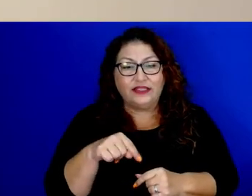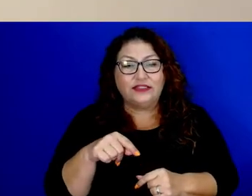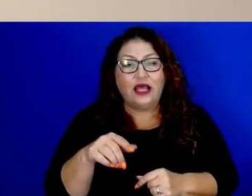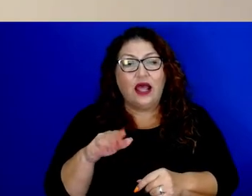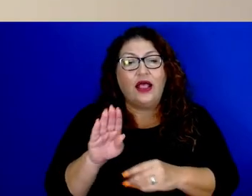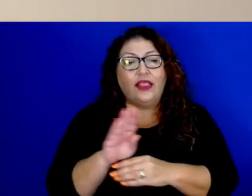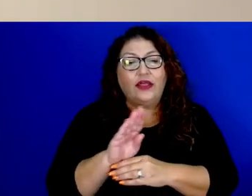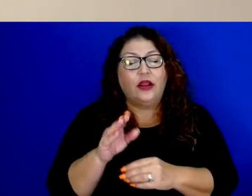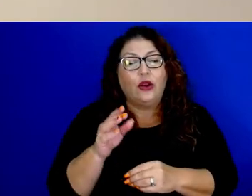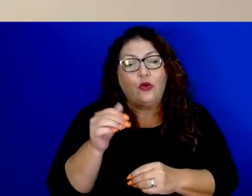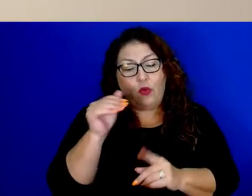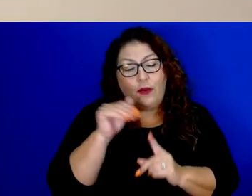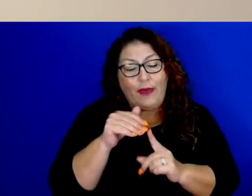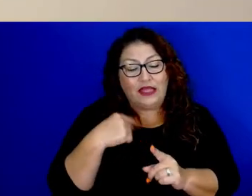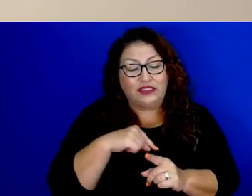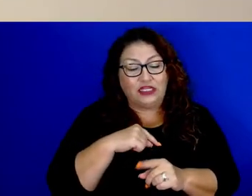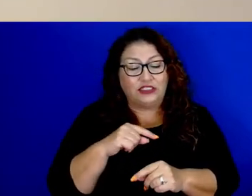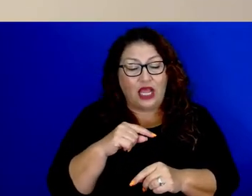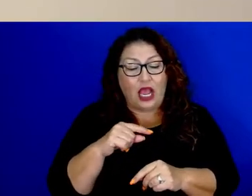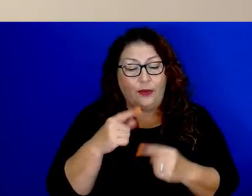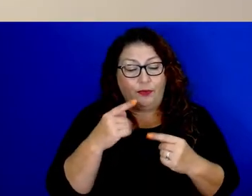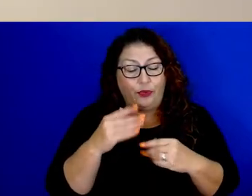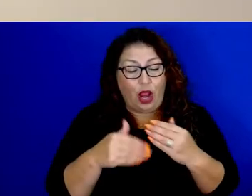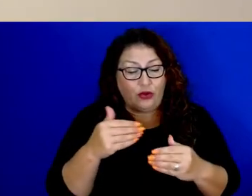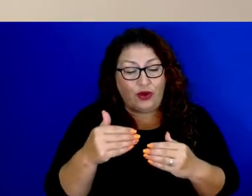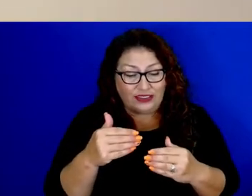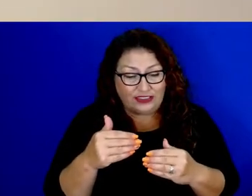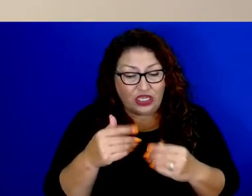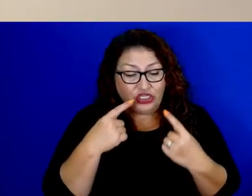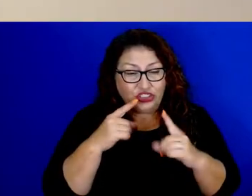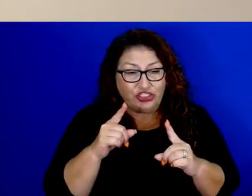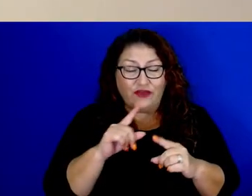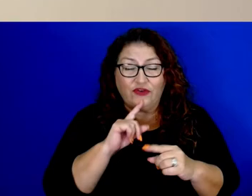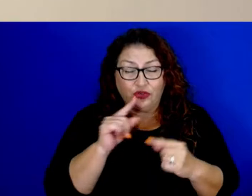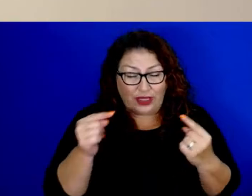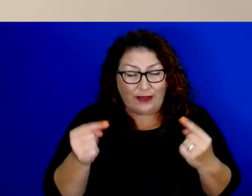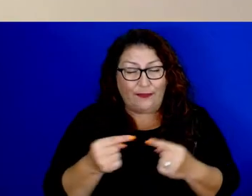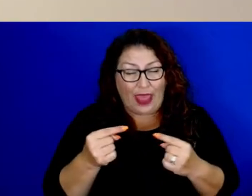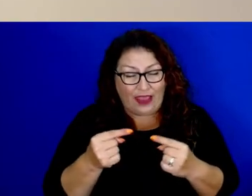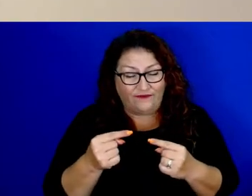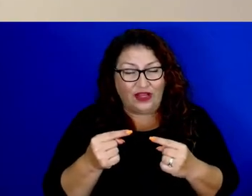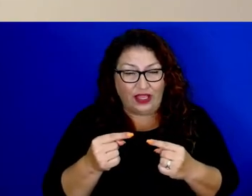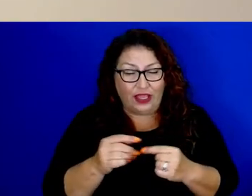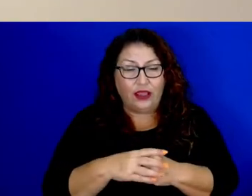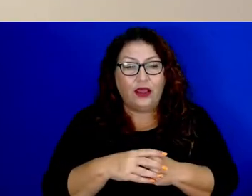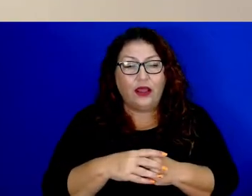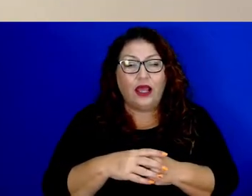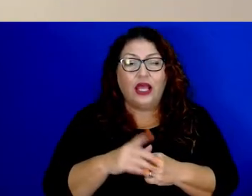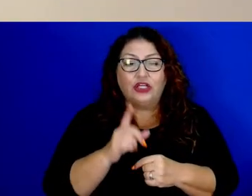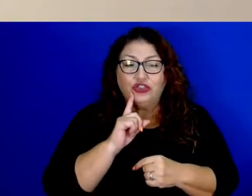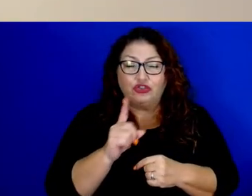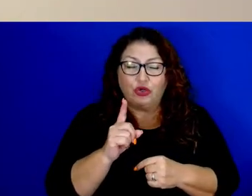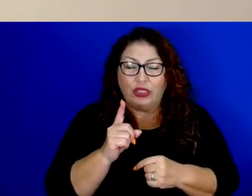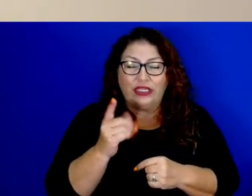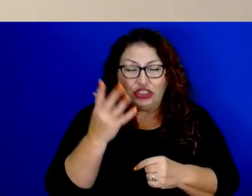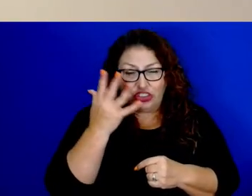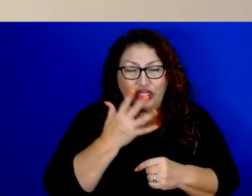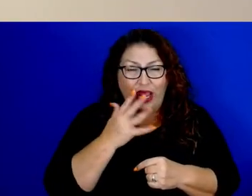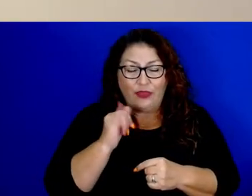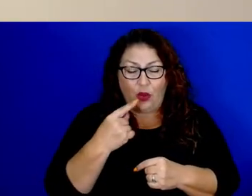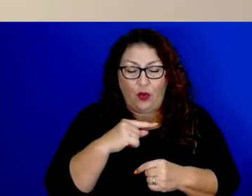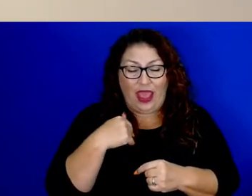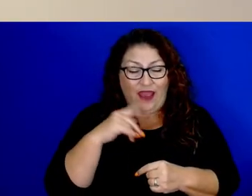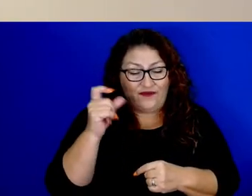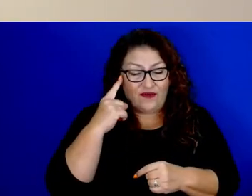in the field of women's security is painfully inadequate. It is truly a shame that we have governments within the Union who